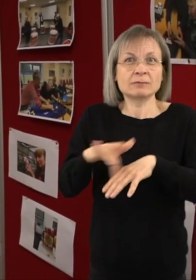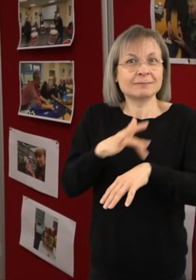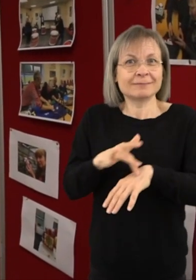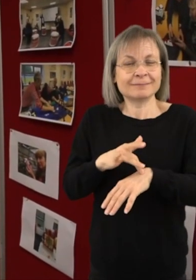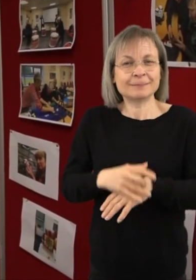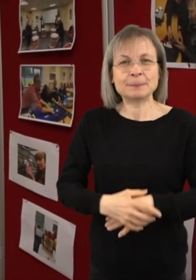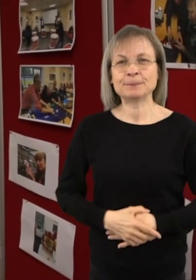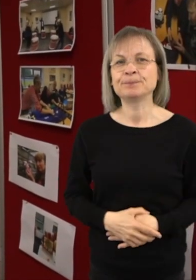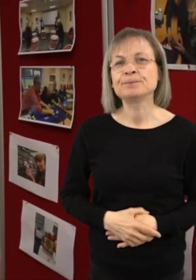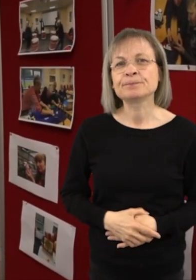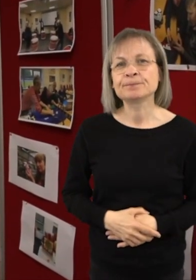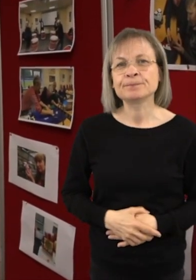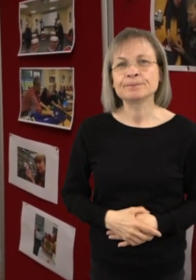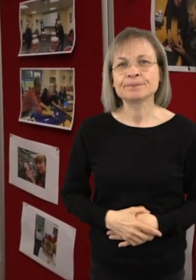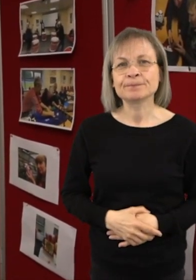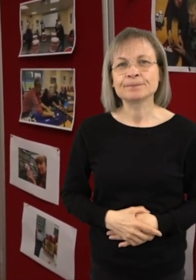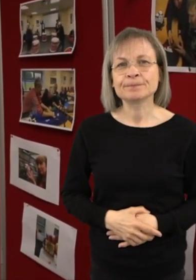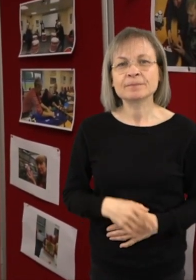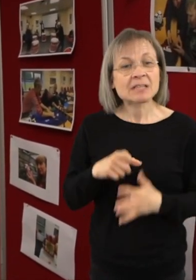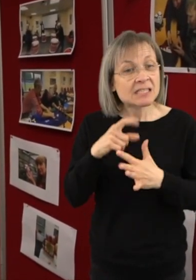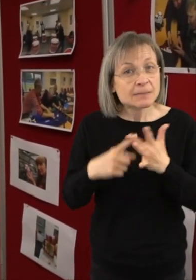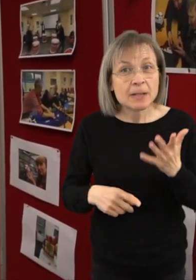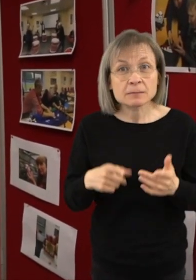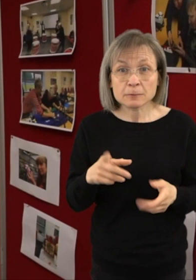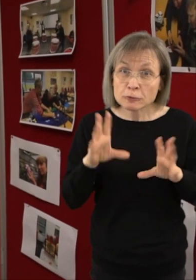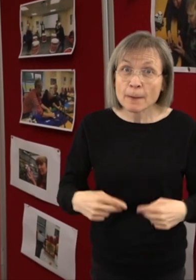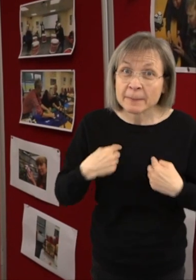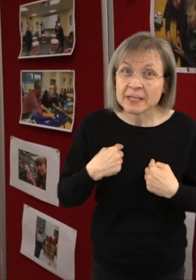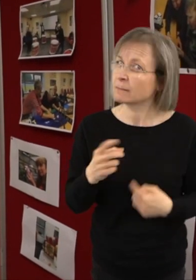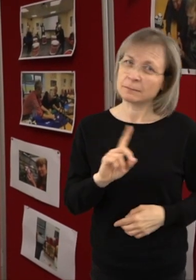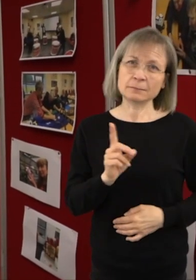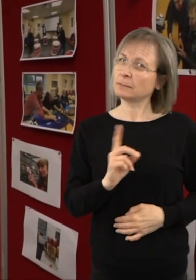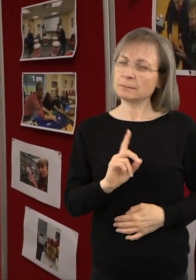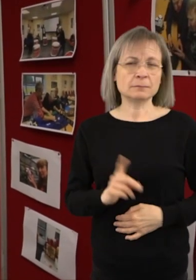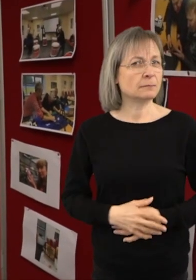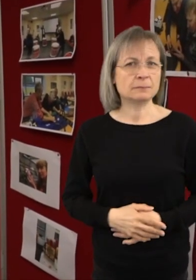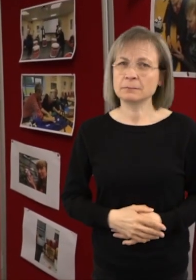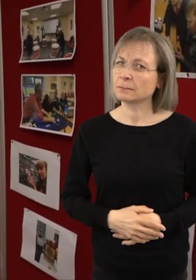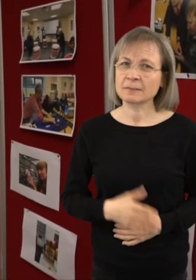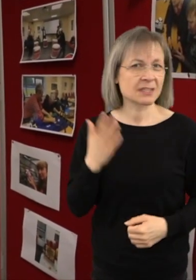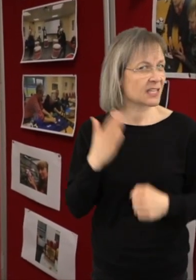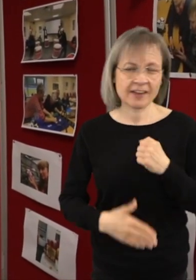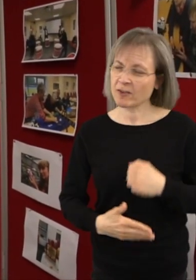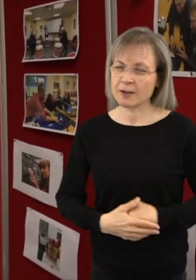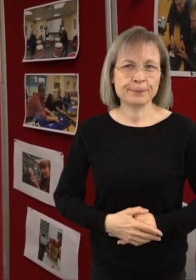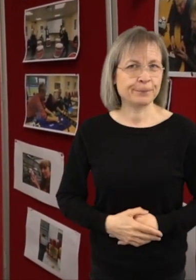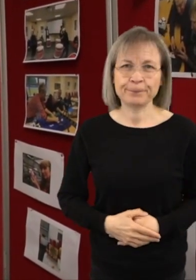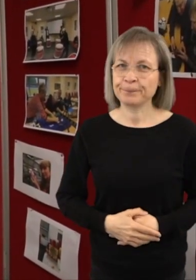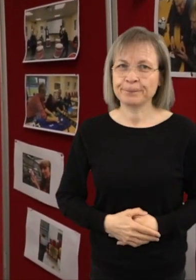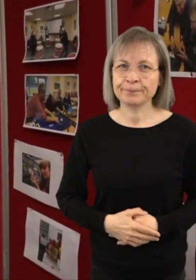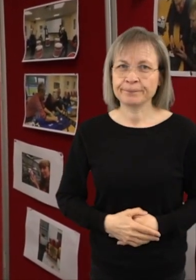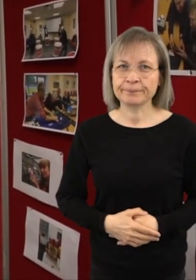whoever I choose. my disability will not stop me. Never.